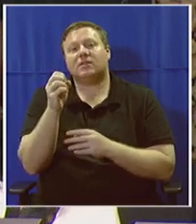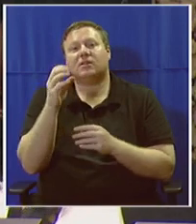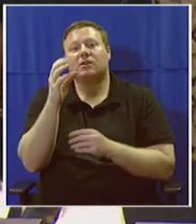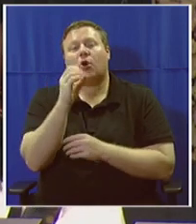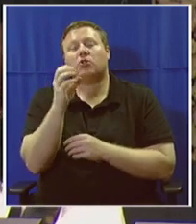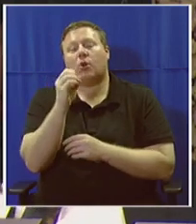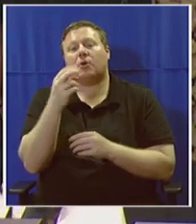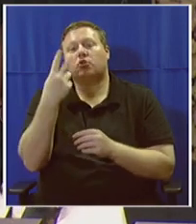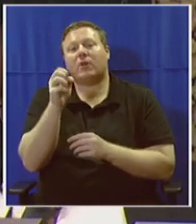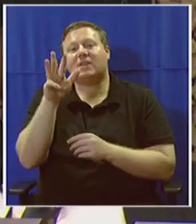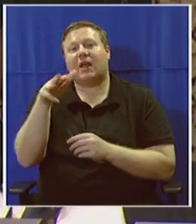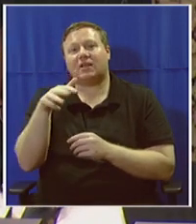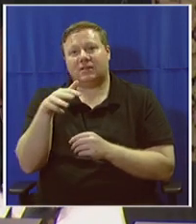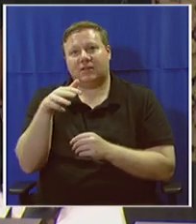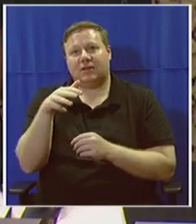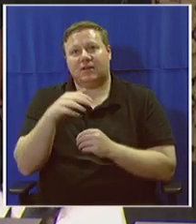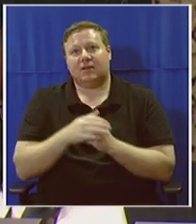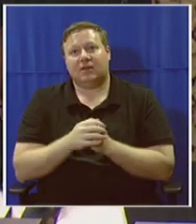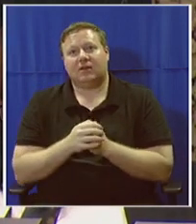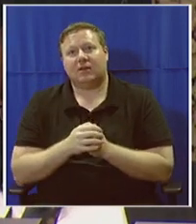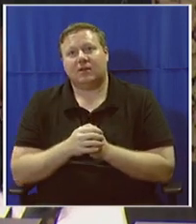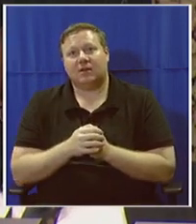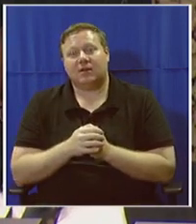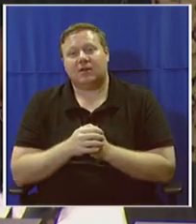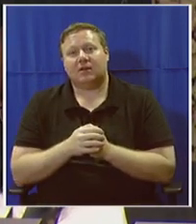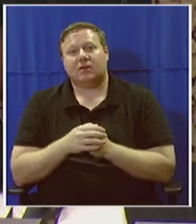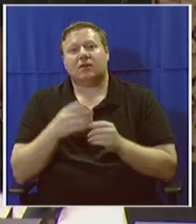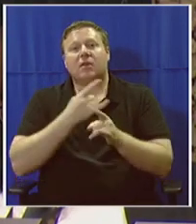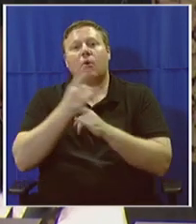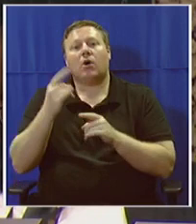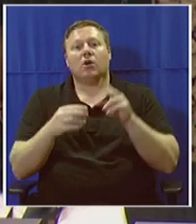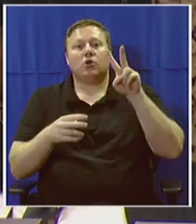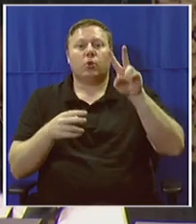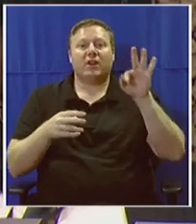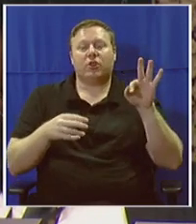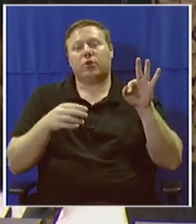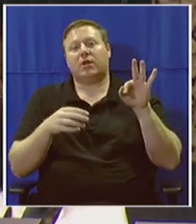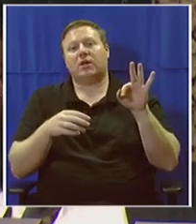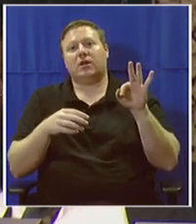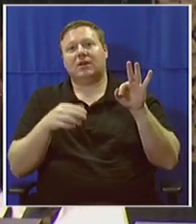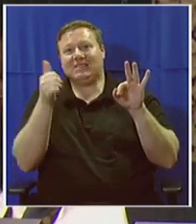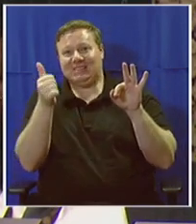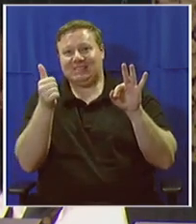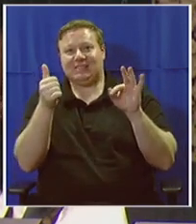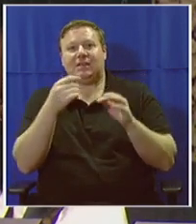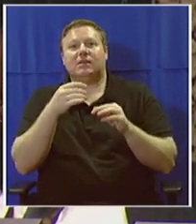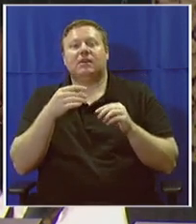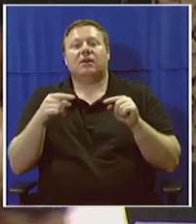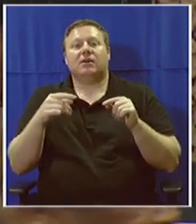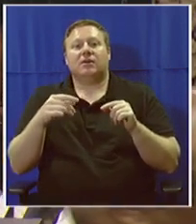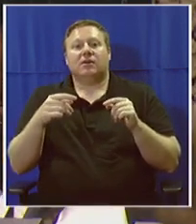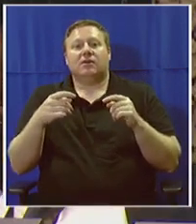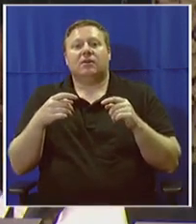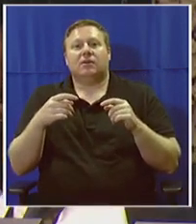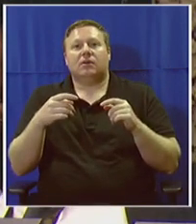and will play Wales in the semi-final. Remember that the